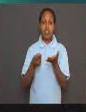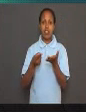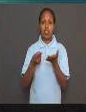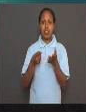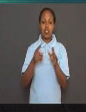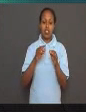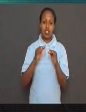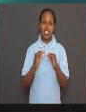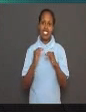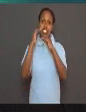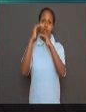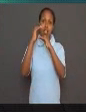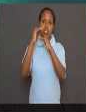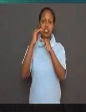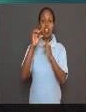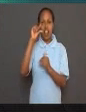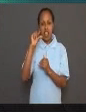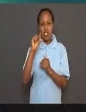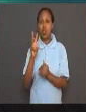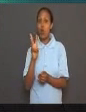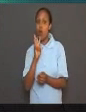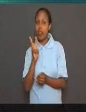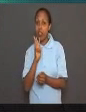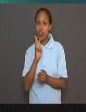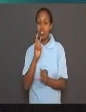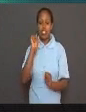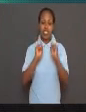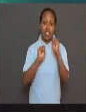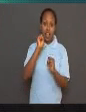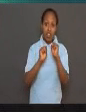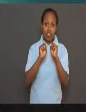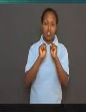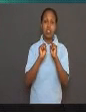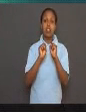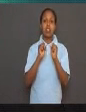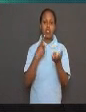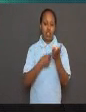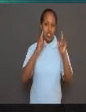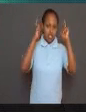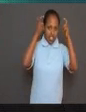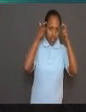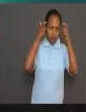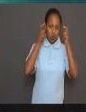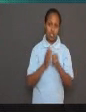displaced less water than the king's crown,